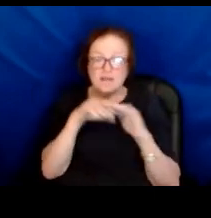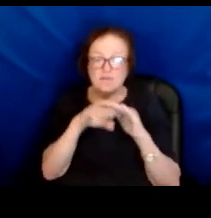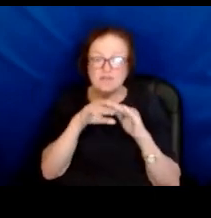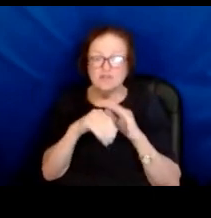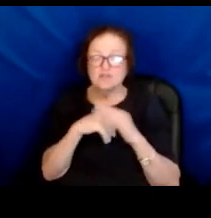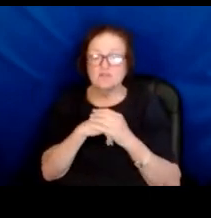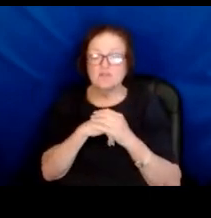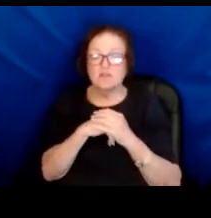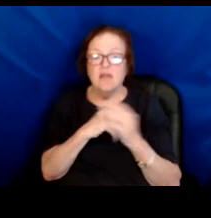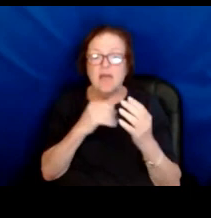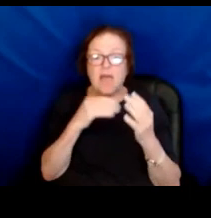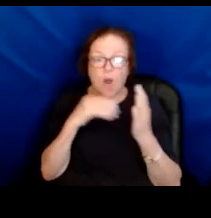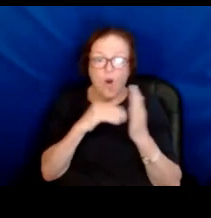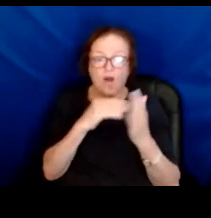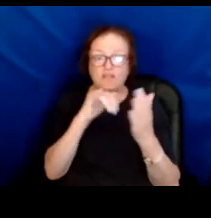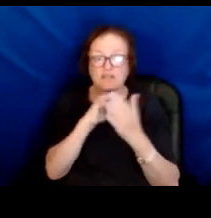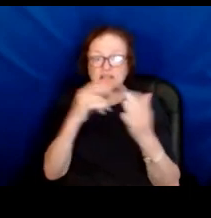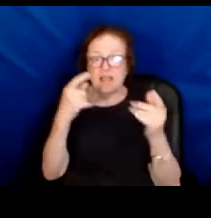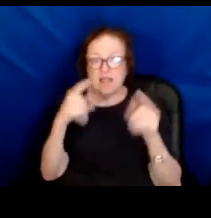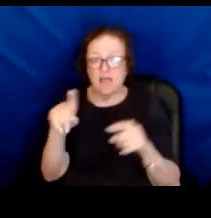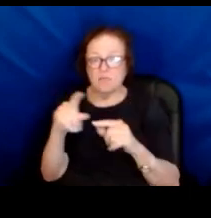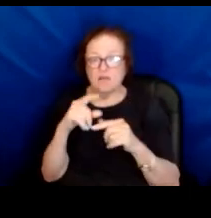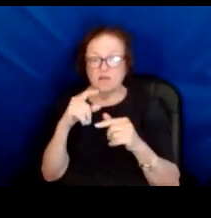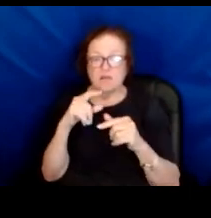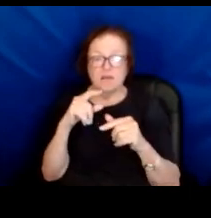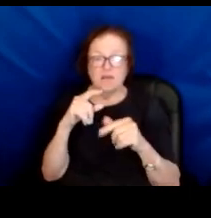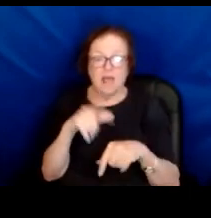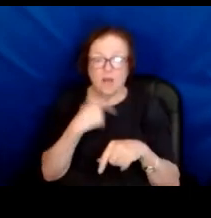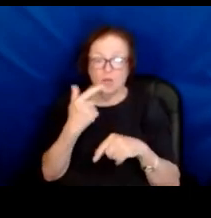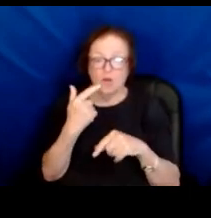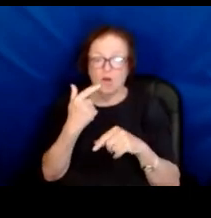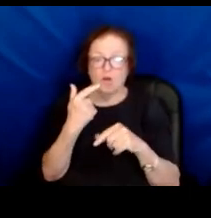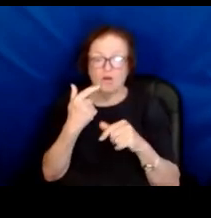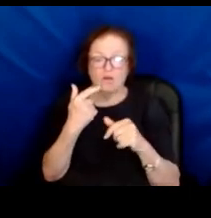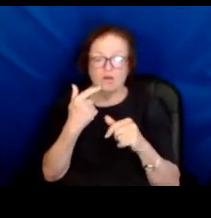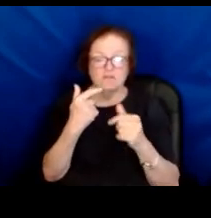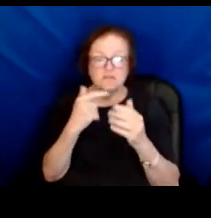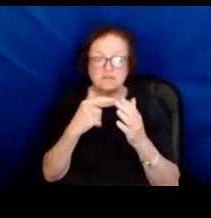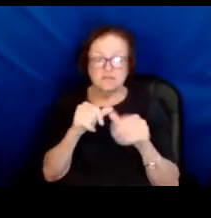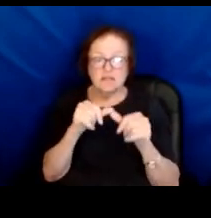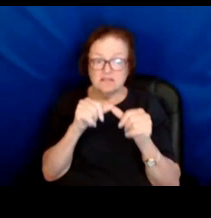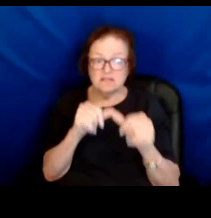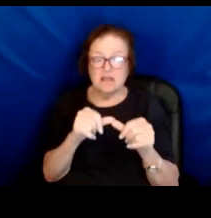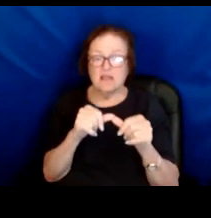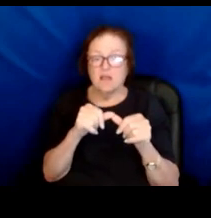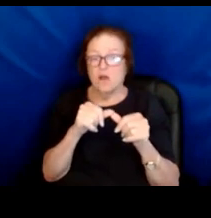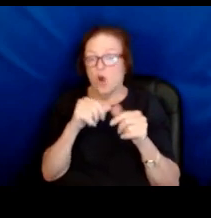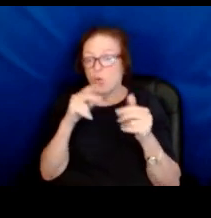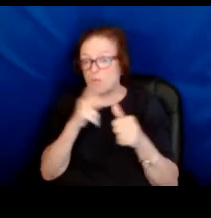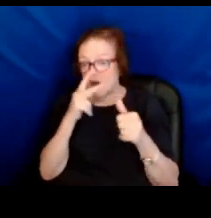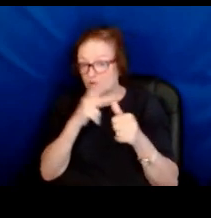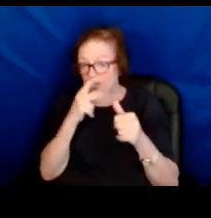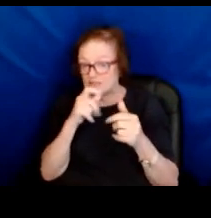How often does that happen? How long is length of stay, right? How are we pulling people out of the waiting lines? Are we prioritizing in a certain